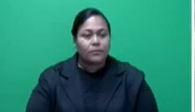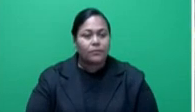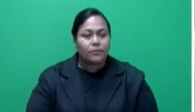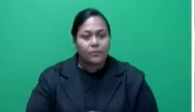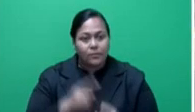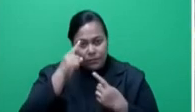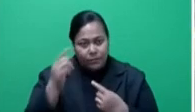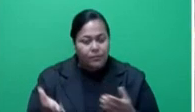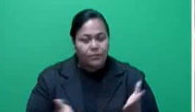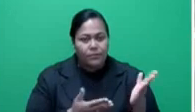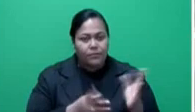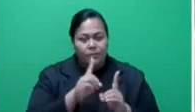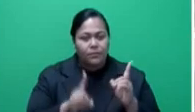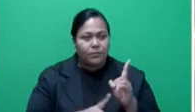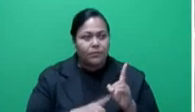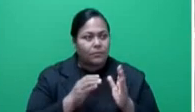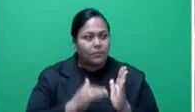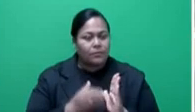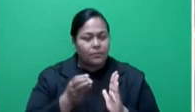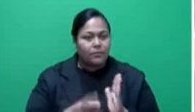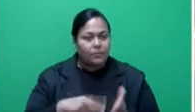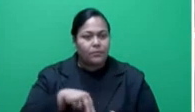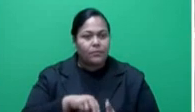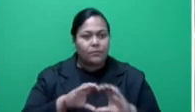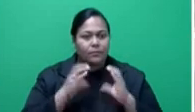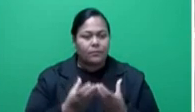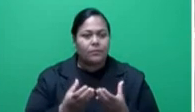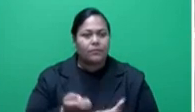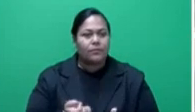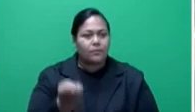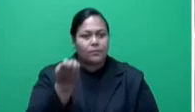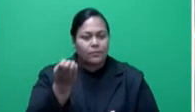Motion by the Deputy Chairperson of the Standing Committee on Economic Affairs.